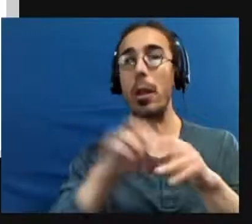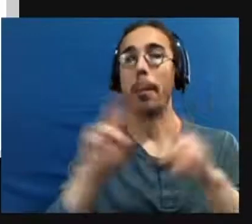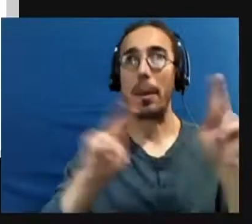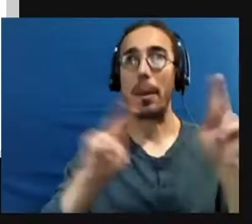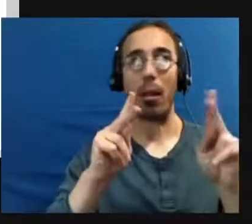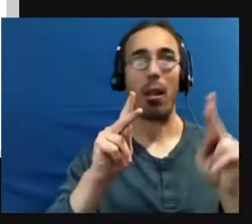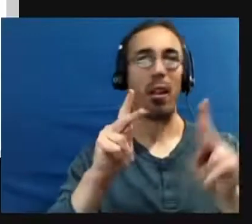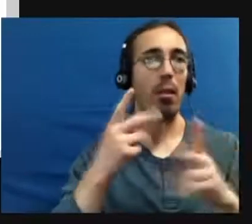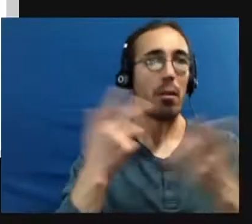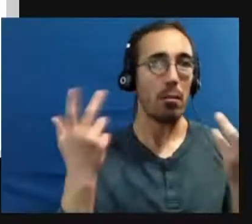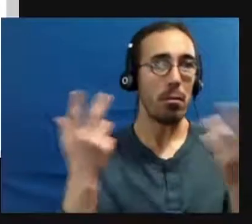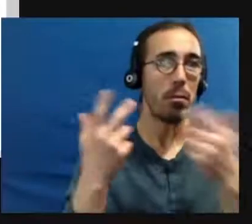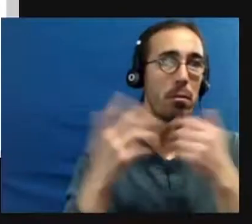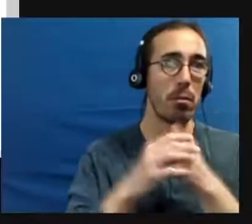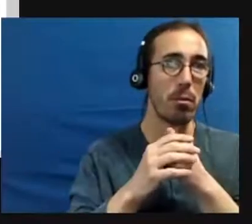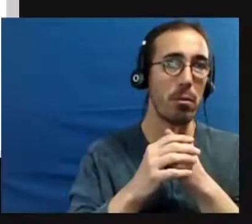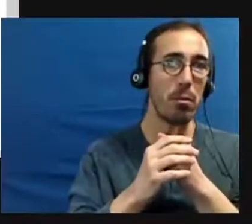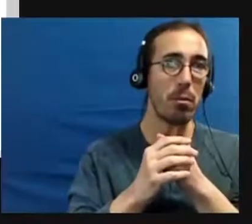Stitch.